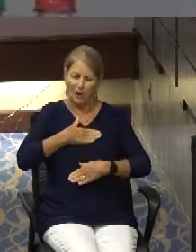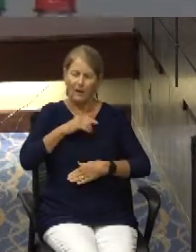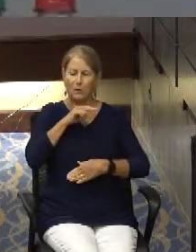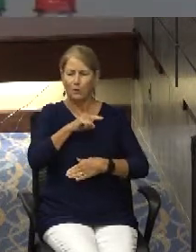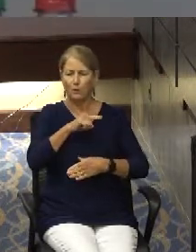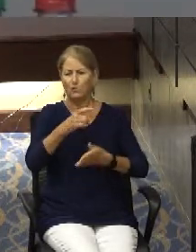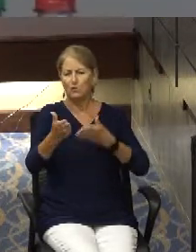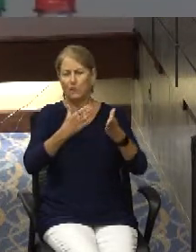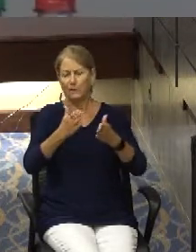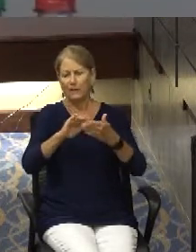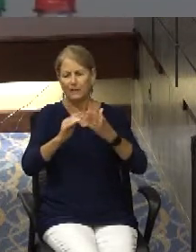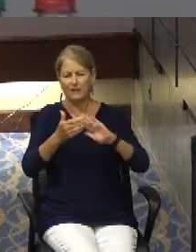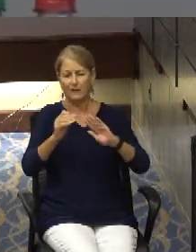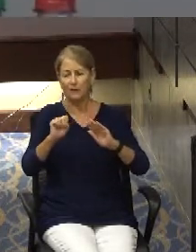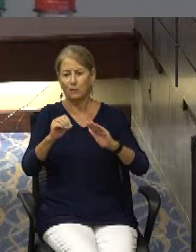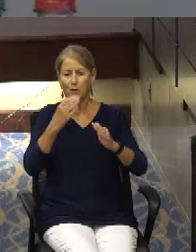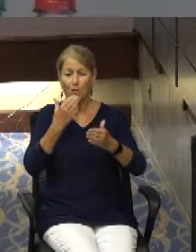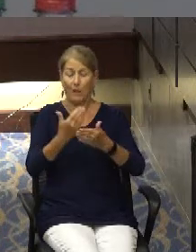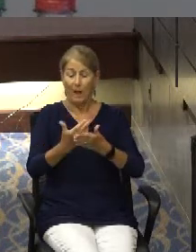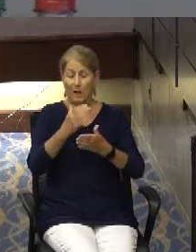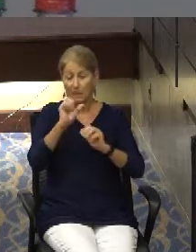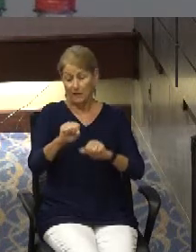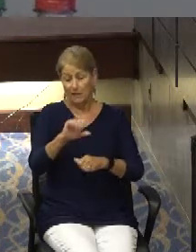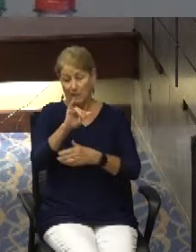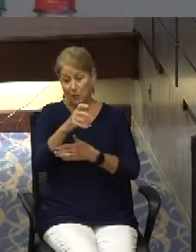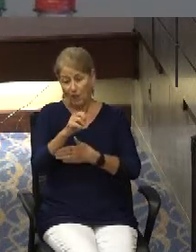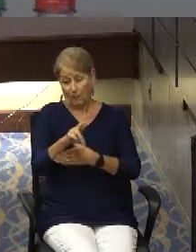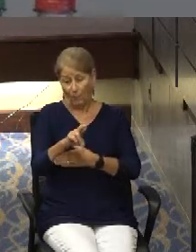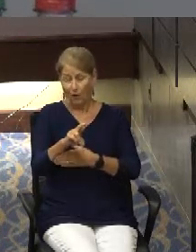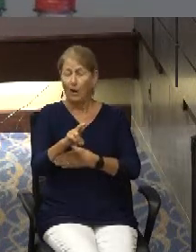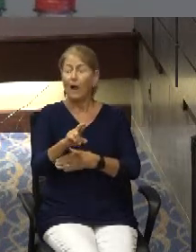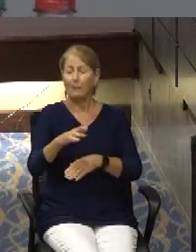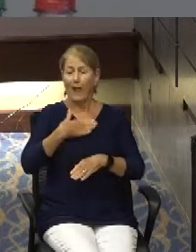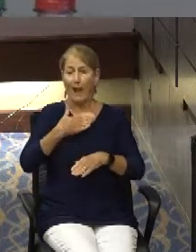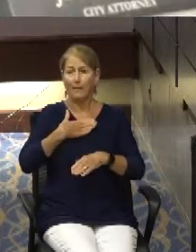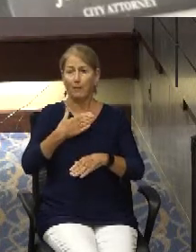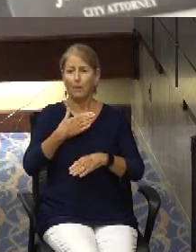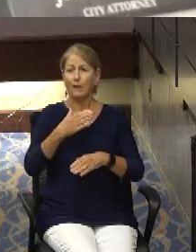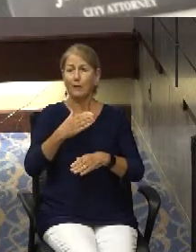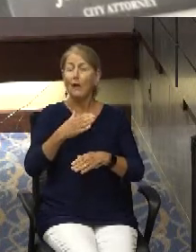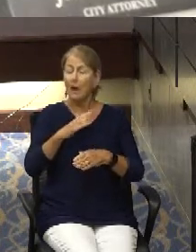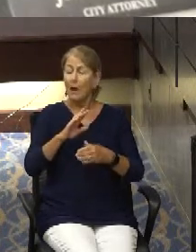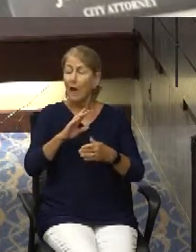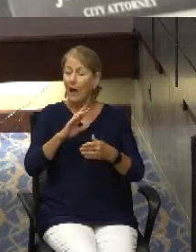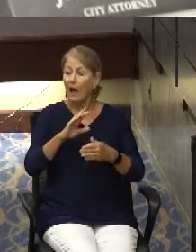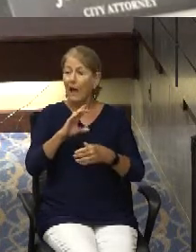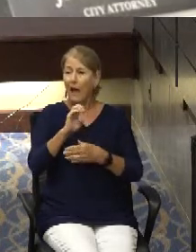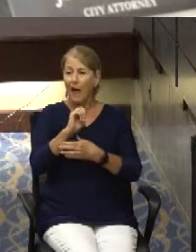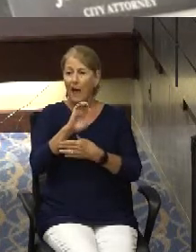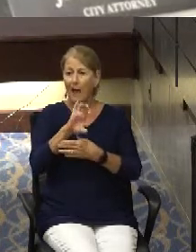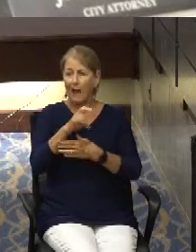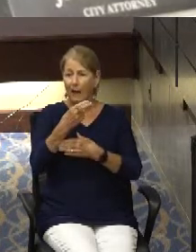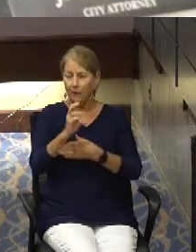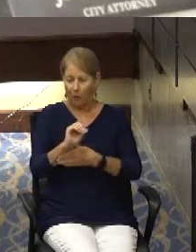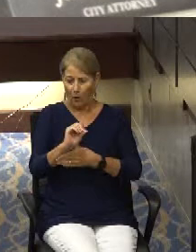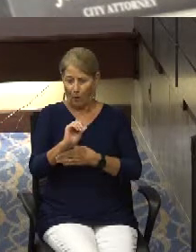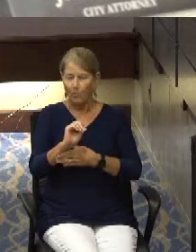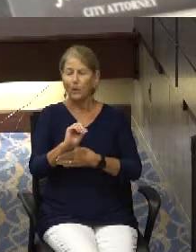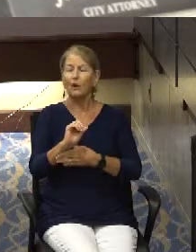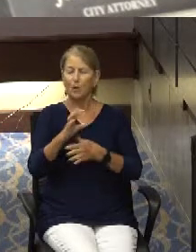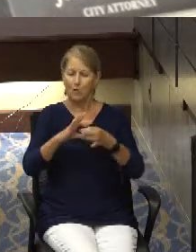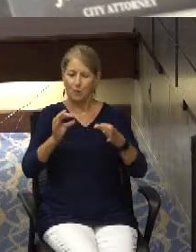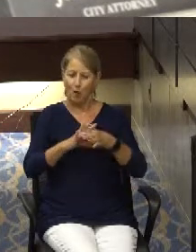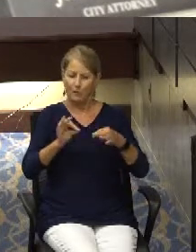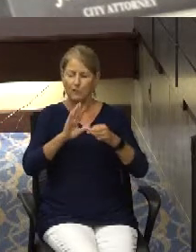Jennifer. Yeah, Jennifer, I'll gladly echo both of those comments. And I think in addition to your outstanding work as our